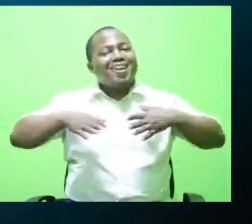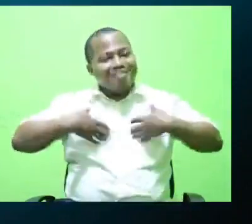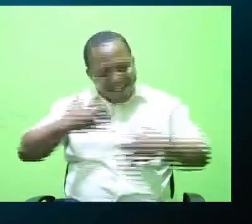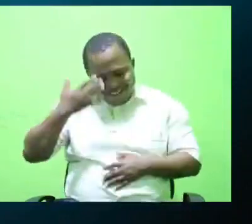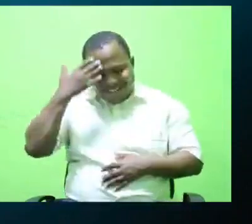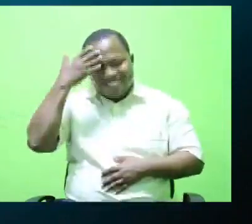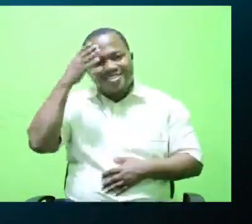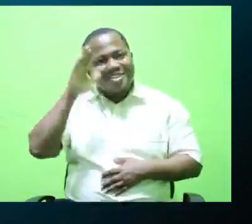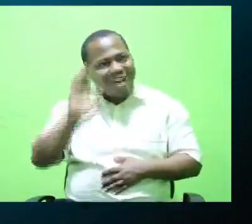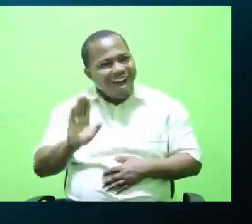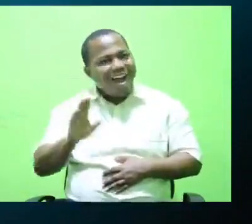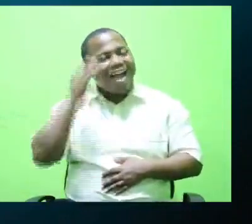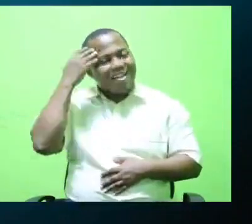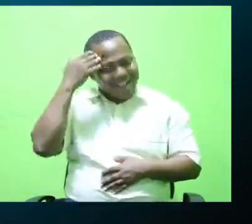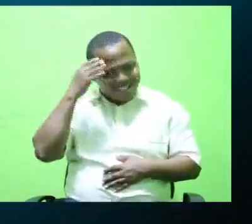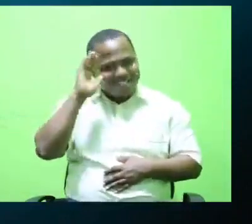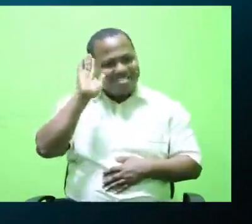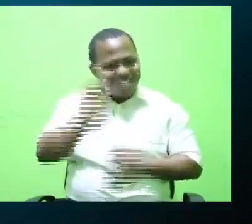I want to know.